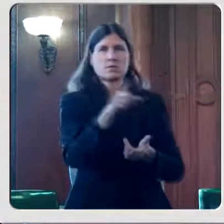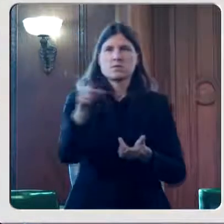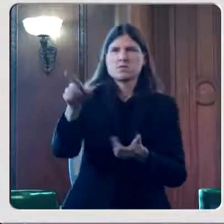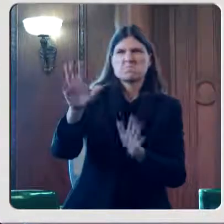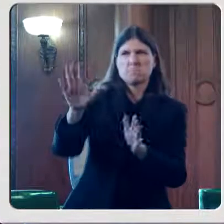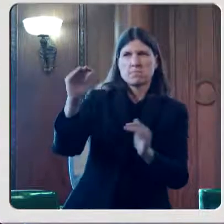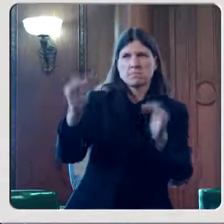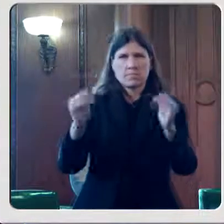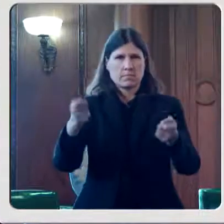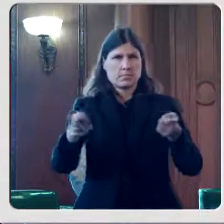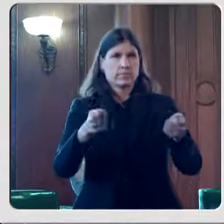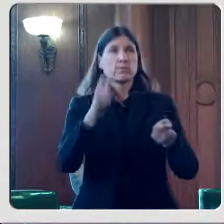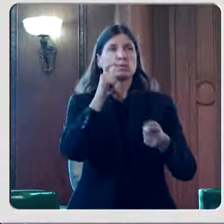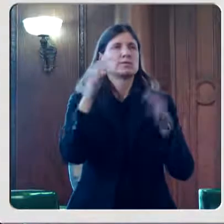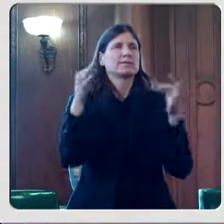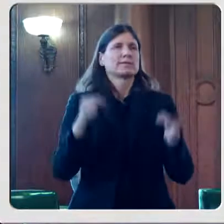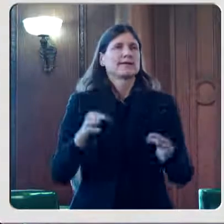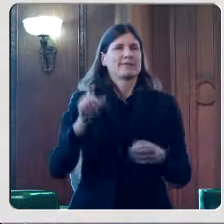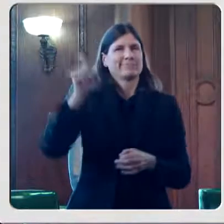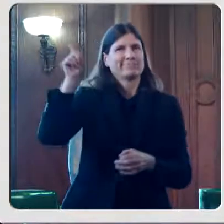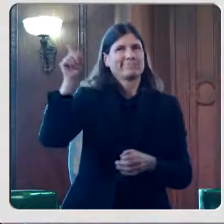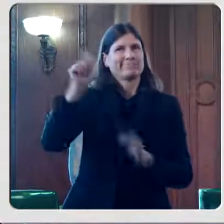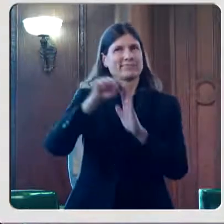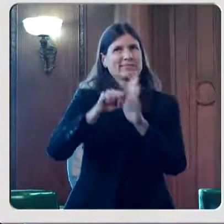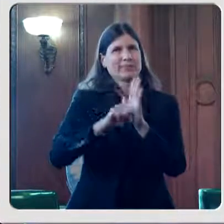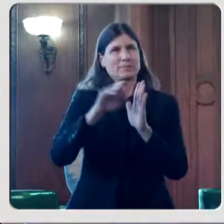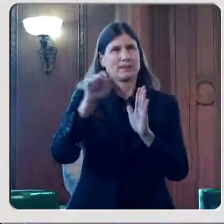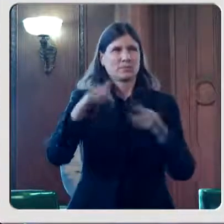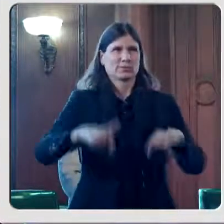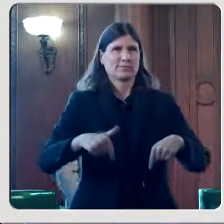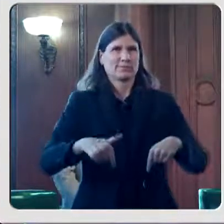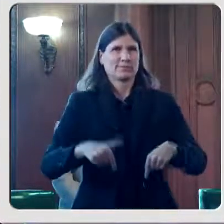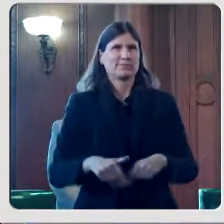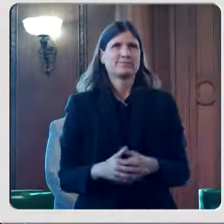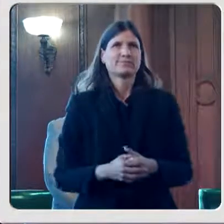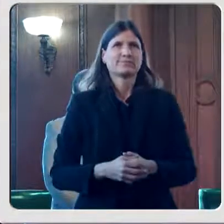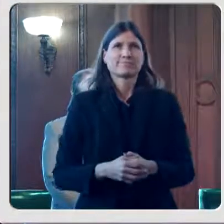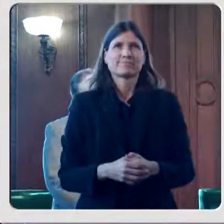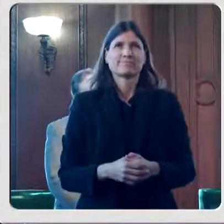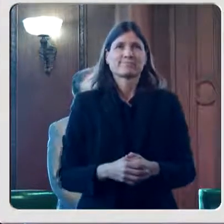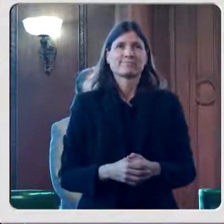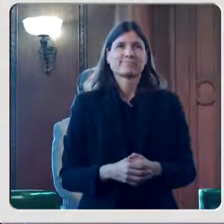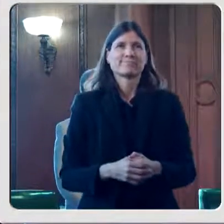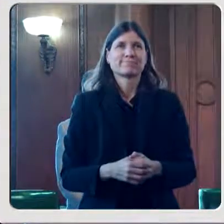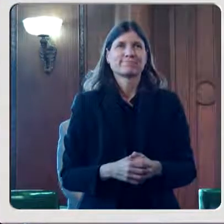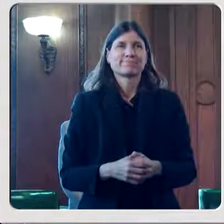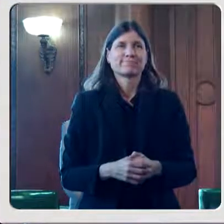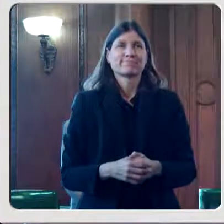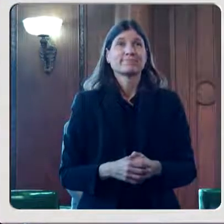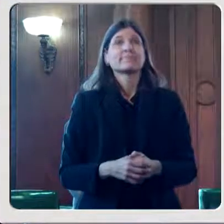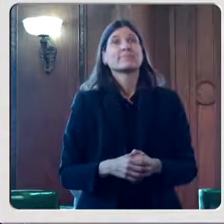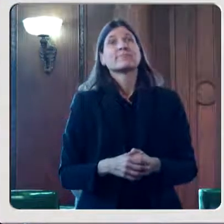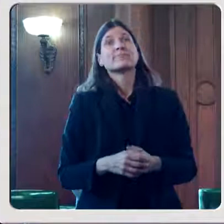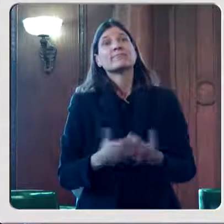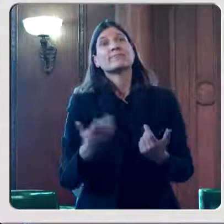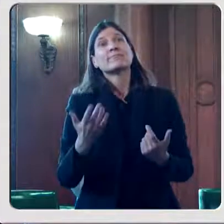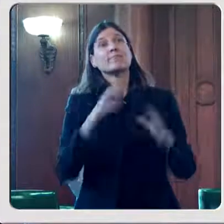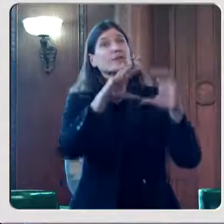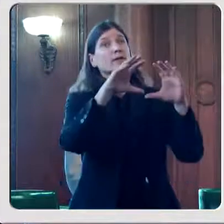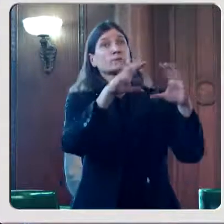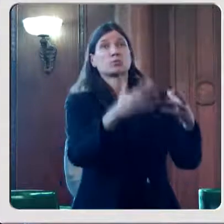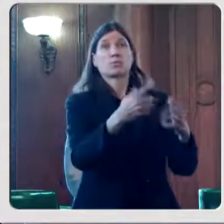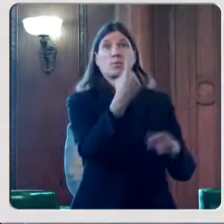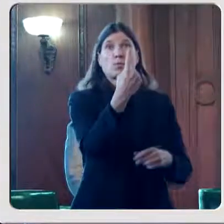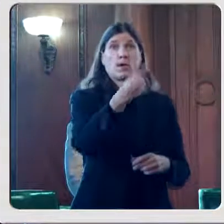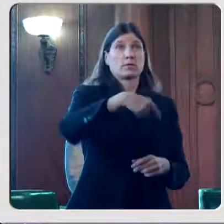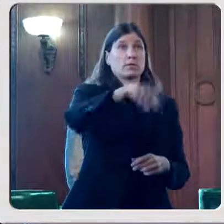campaign. We are continuing to vaccinate individuals that are in phase 1 or those in the first category